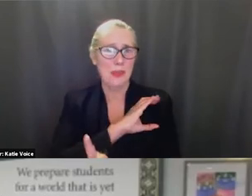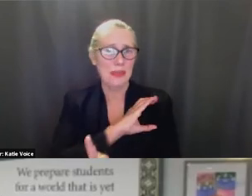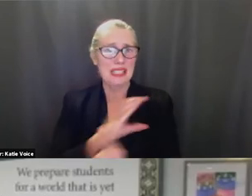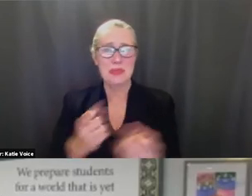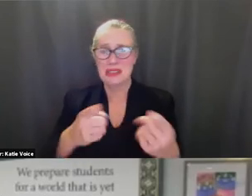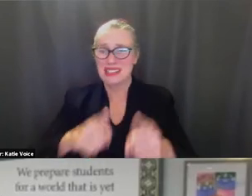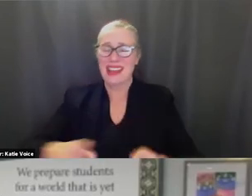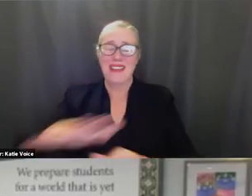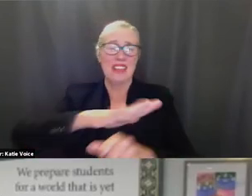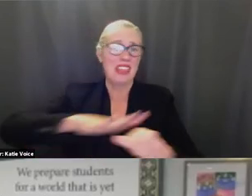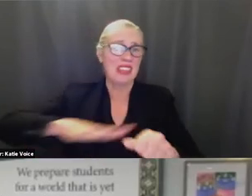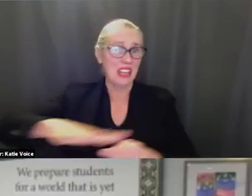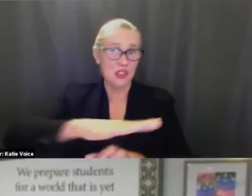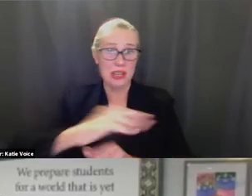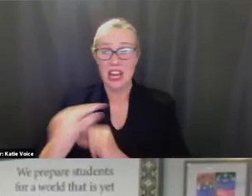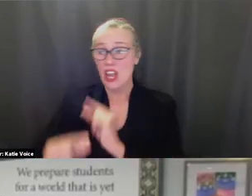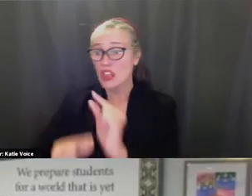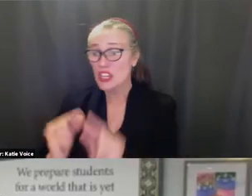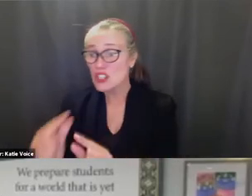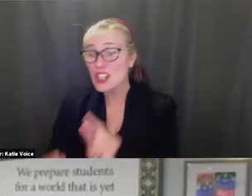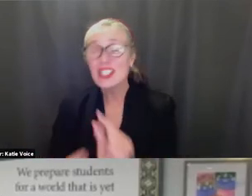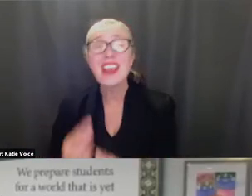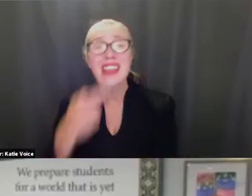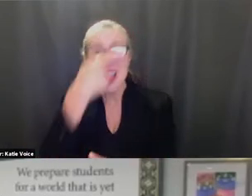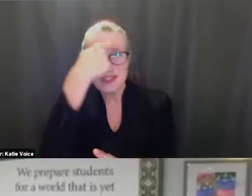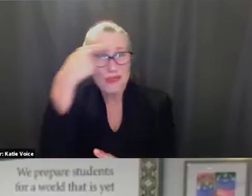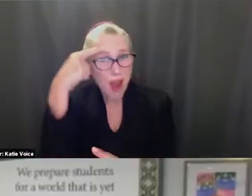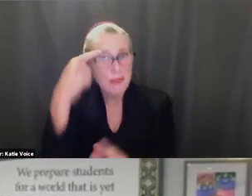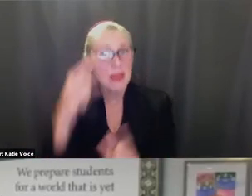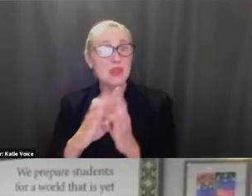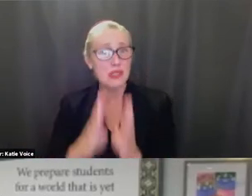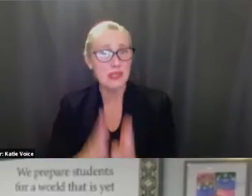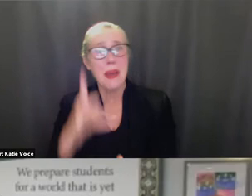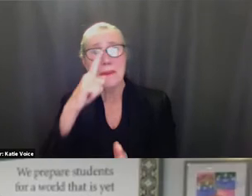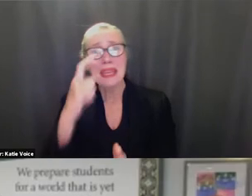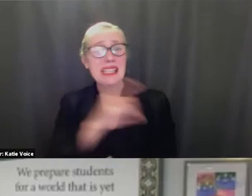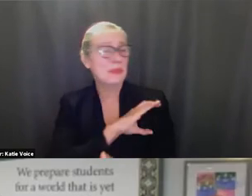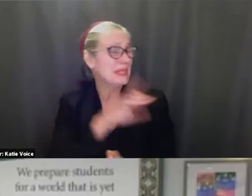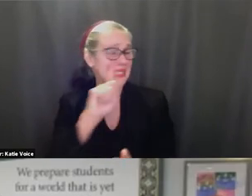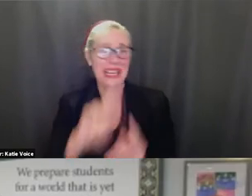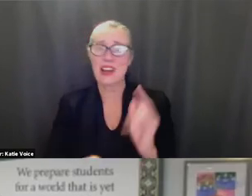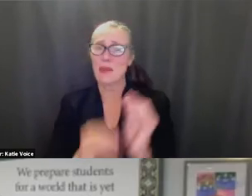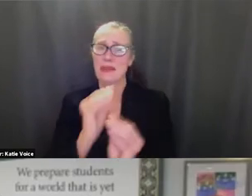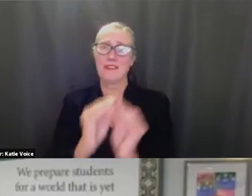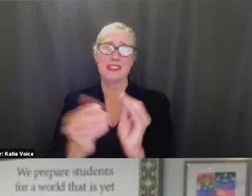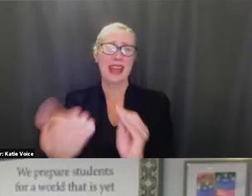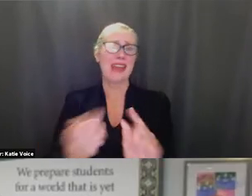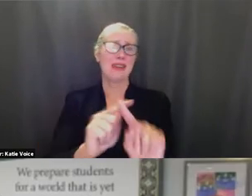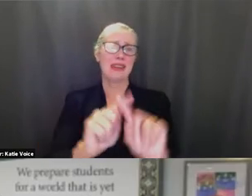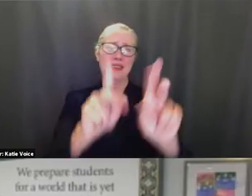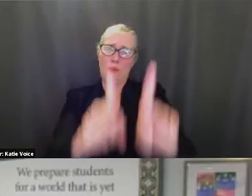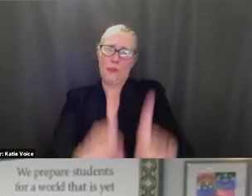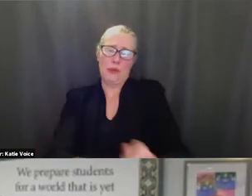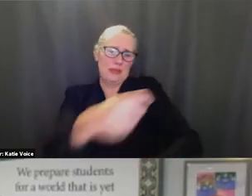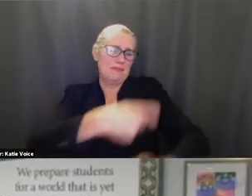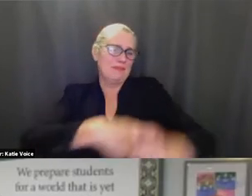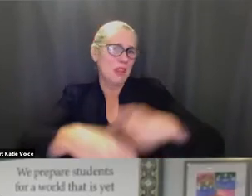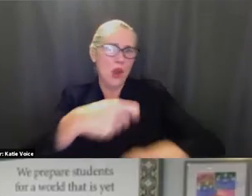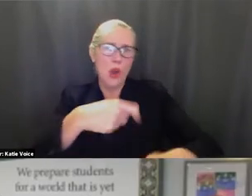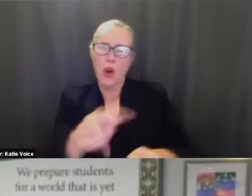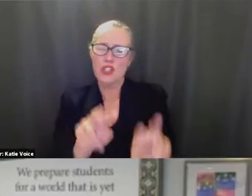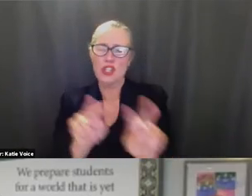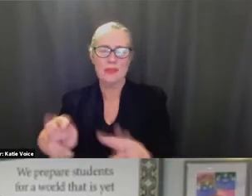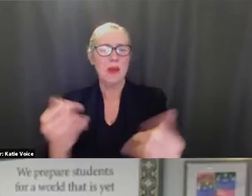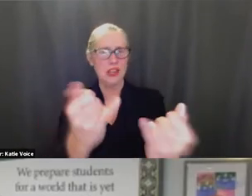country the generational and ancestral trauma students experience because of police cannot be repaired by hiring a different srd or having them just monitor the